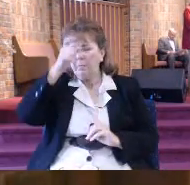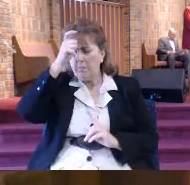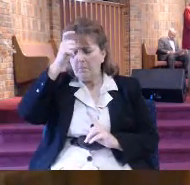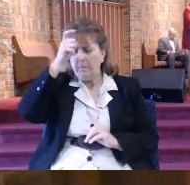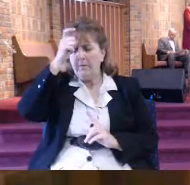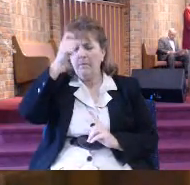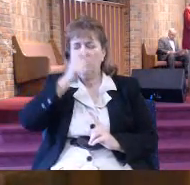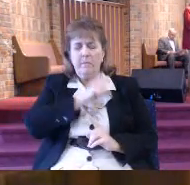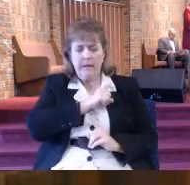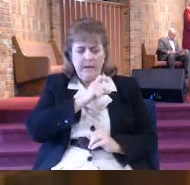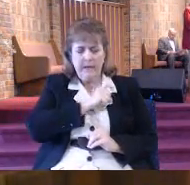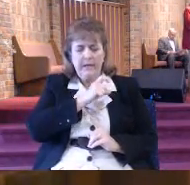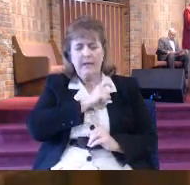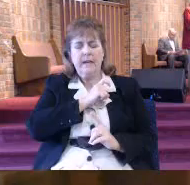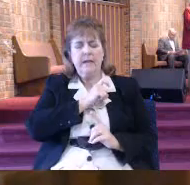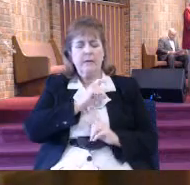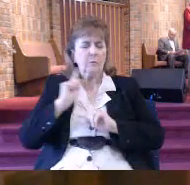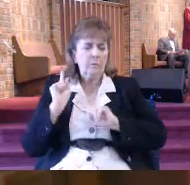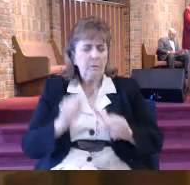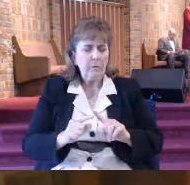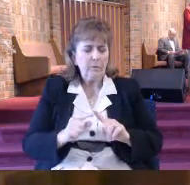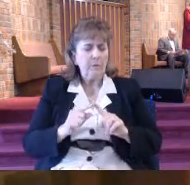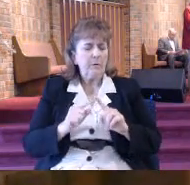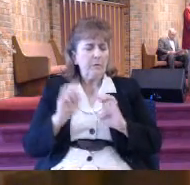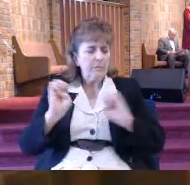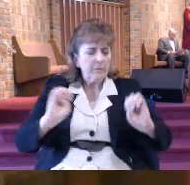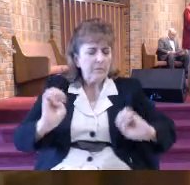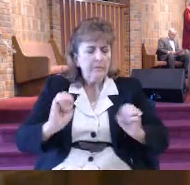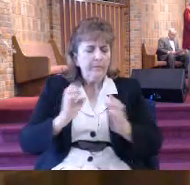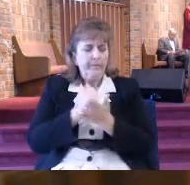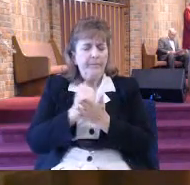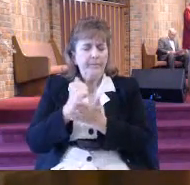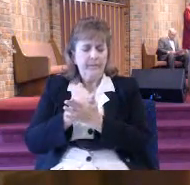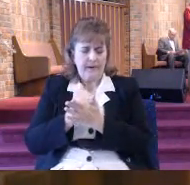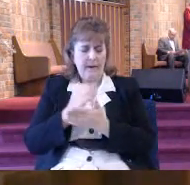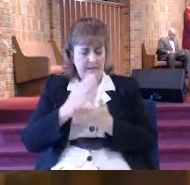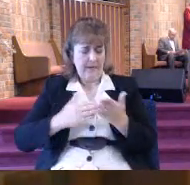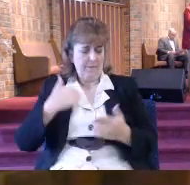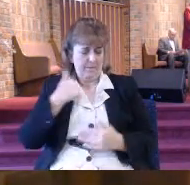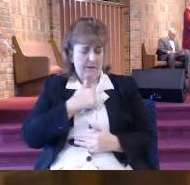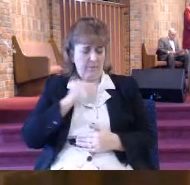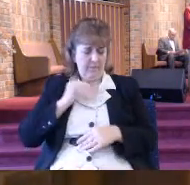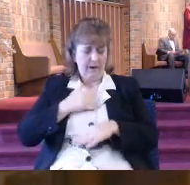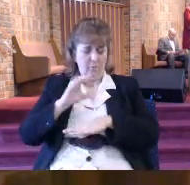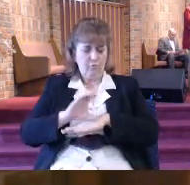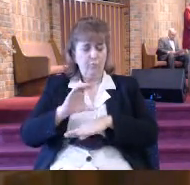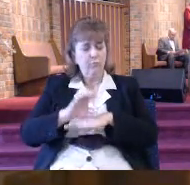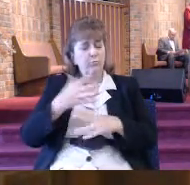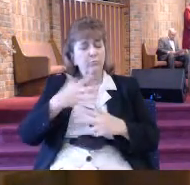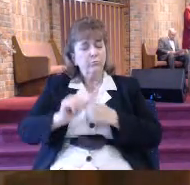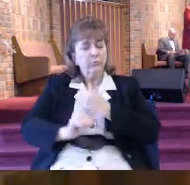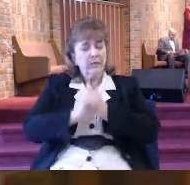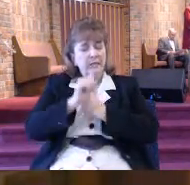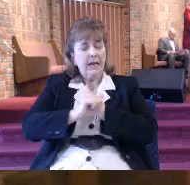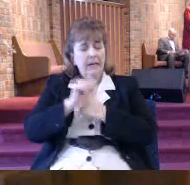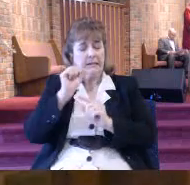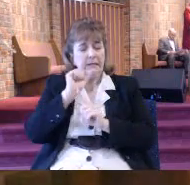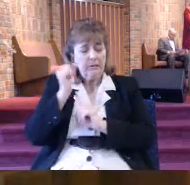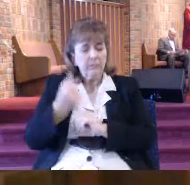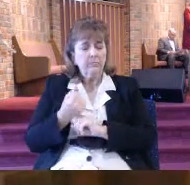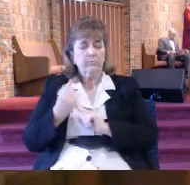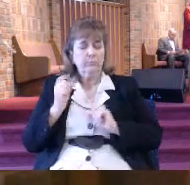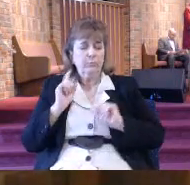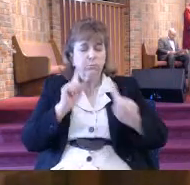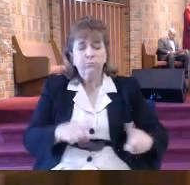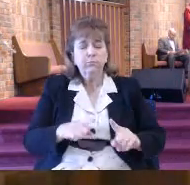even those here among our congregation who sometimes put their lives on the line or go into situations of danger. We